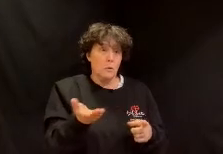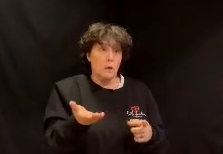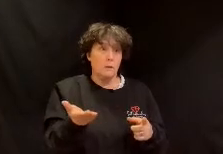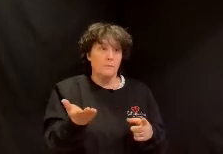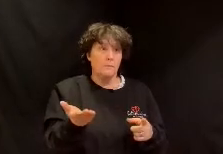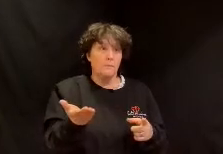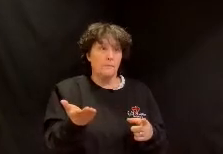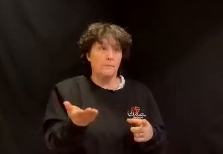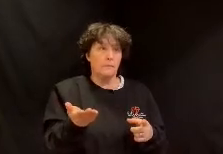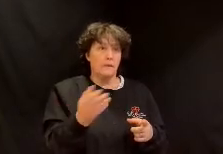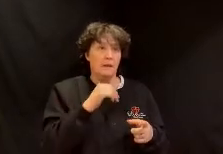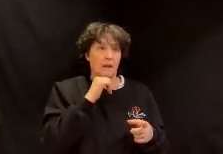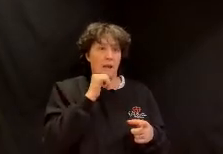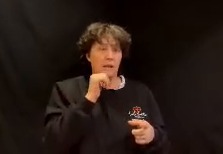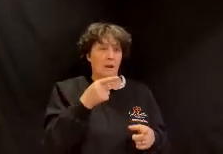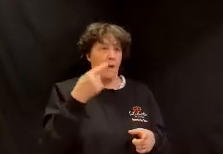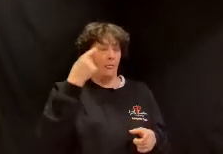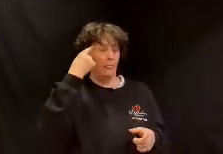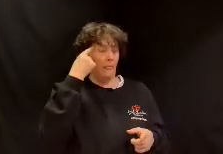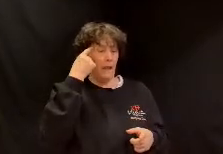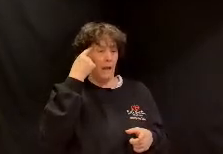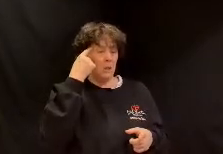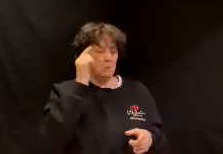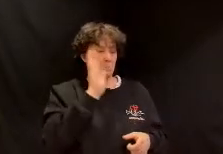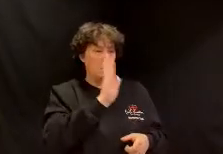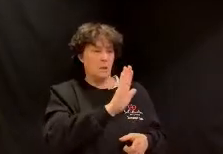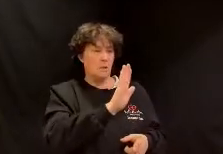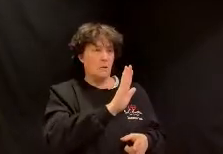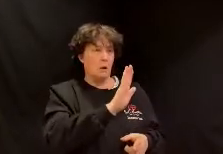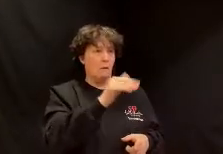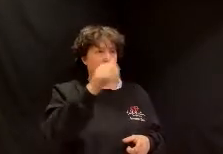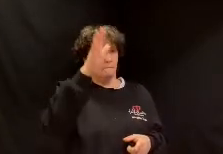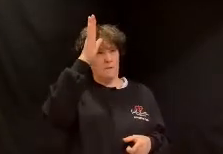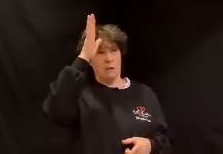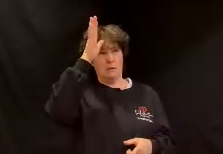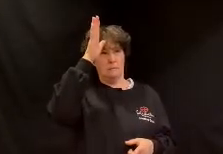He didn't consider his own body.